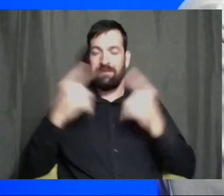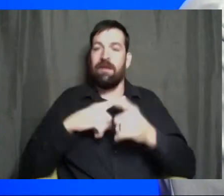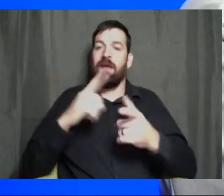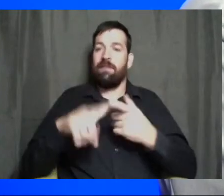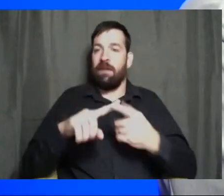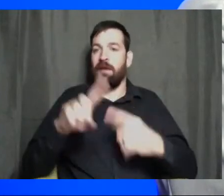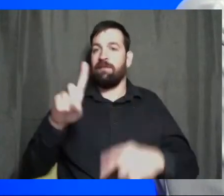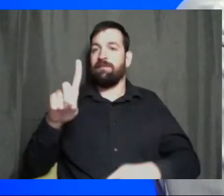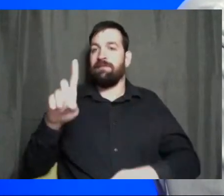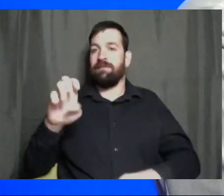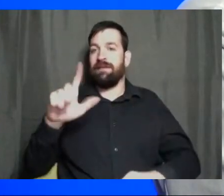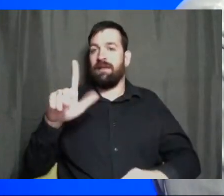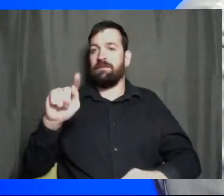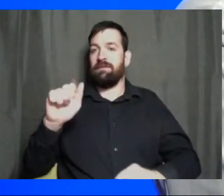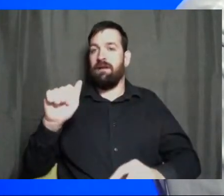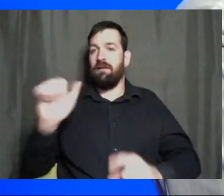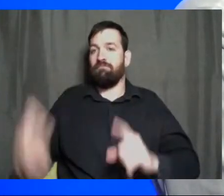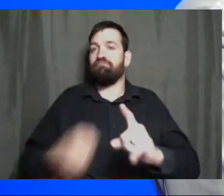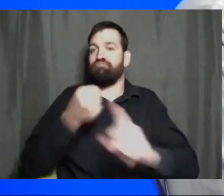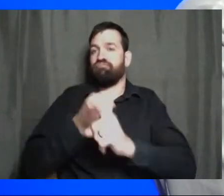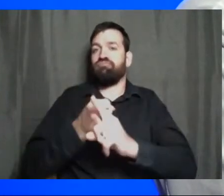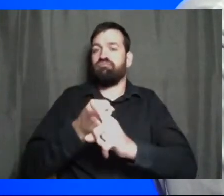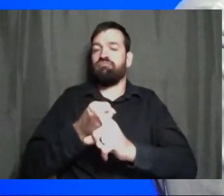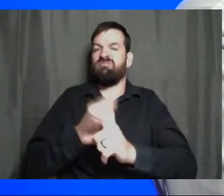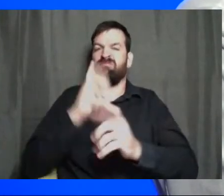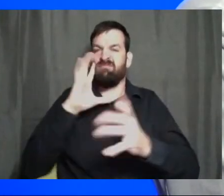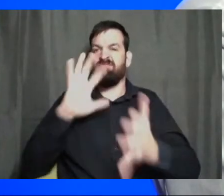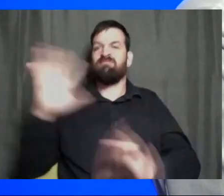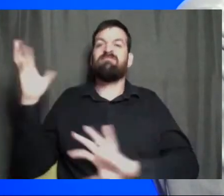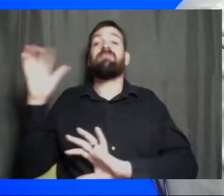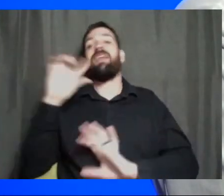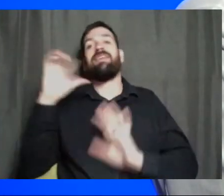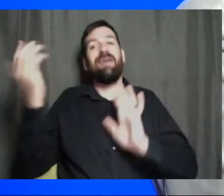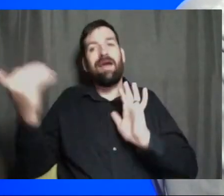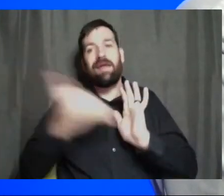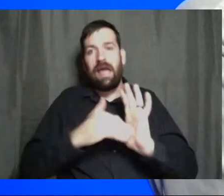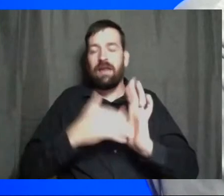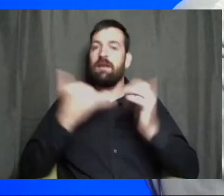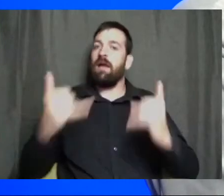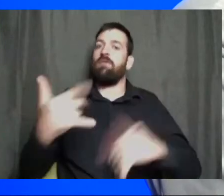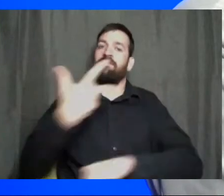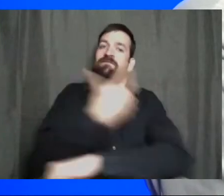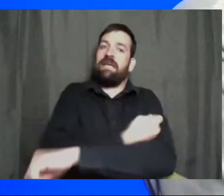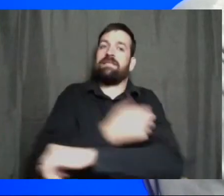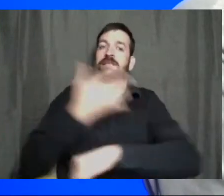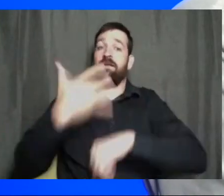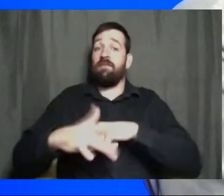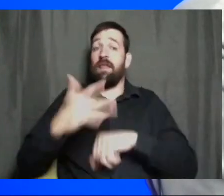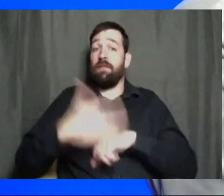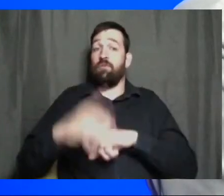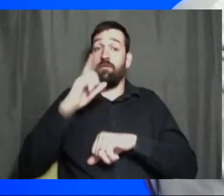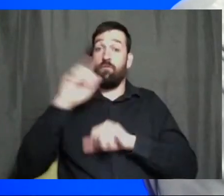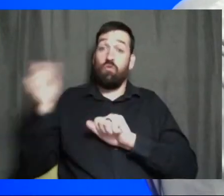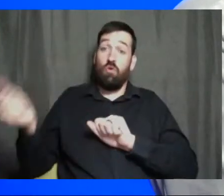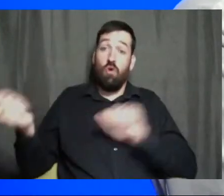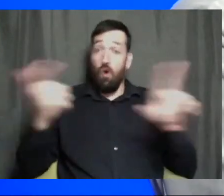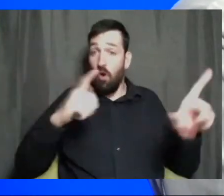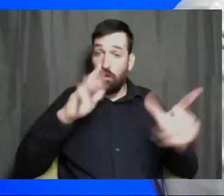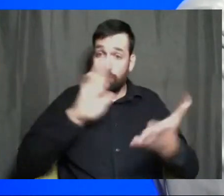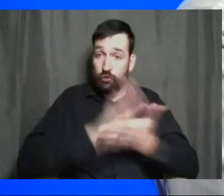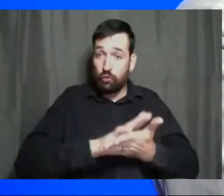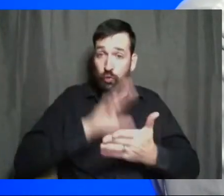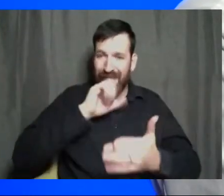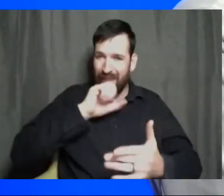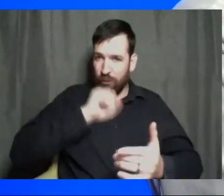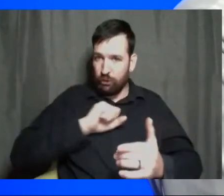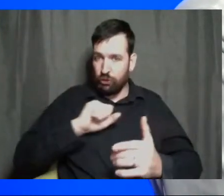along. So that put us behind. But I think, again, with the vaccine available for children now, all school-age children, and I think